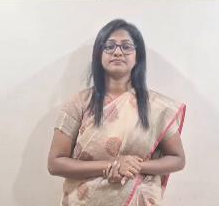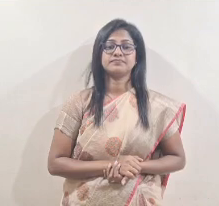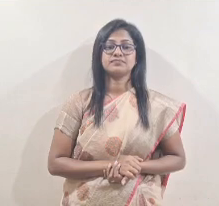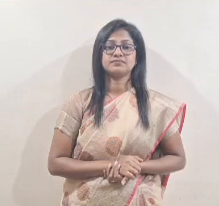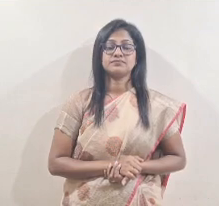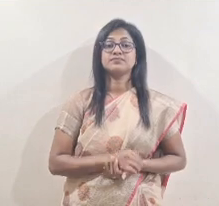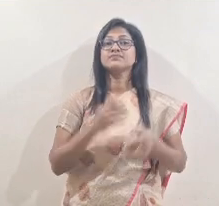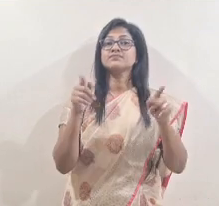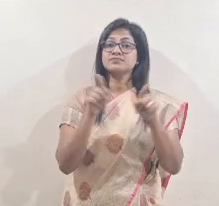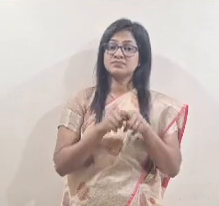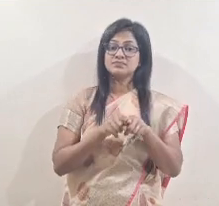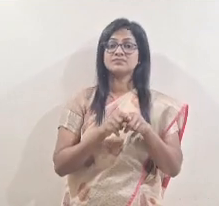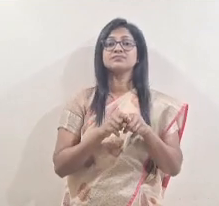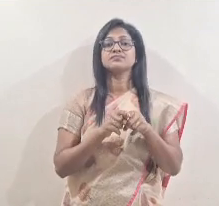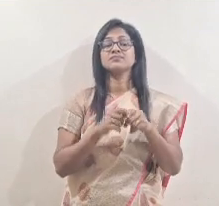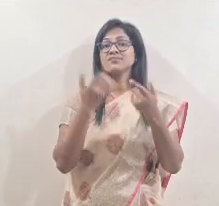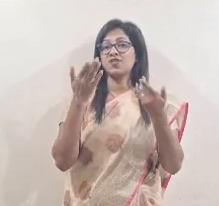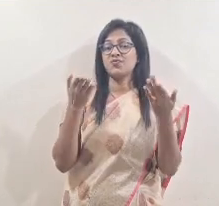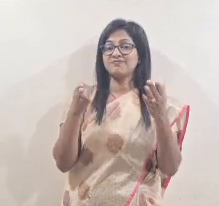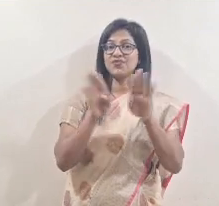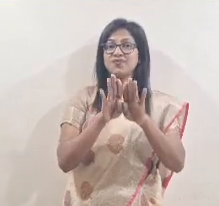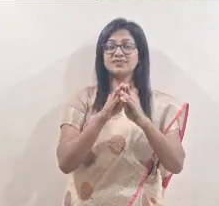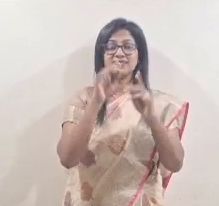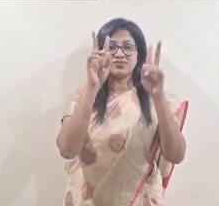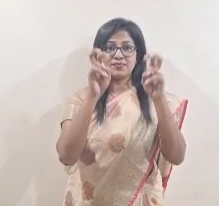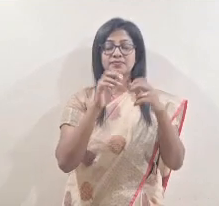And coming to the conclusion part